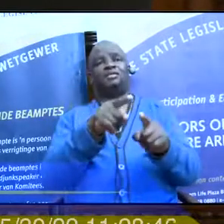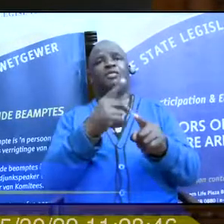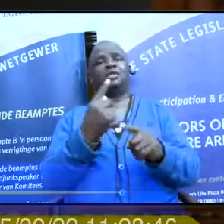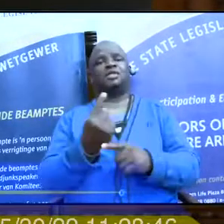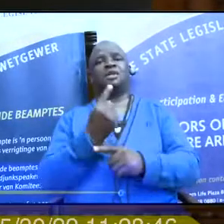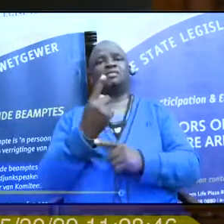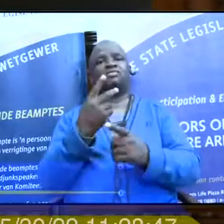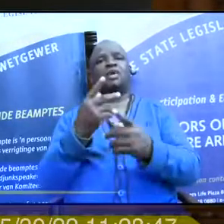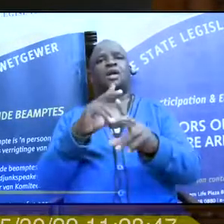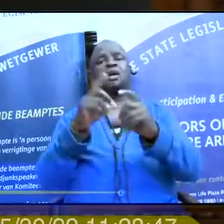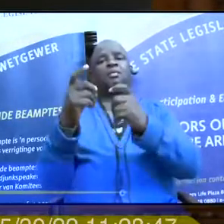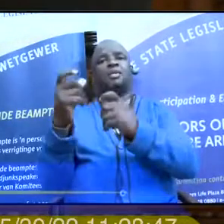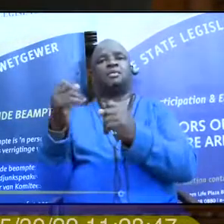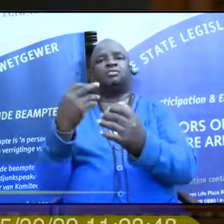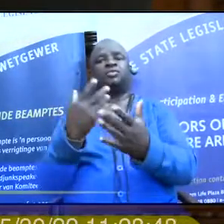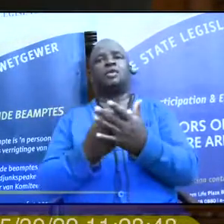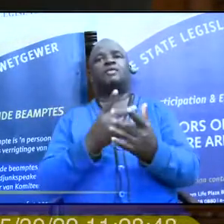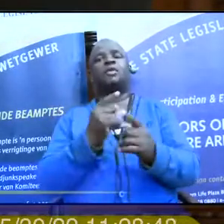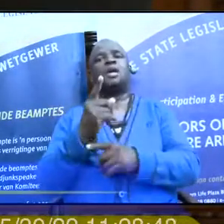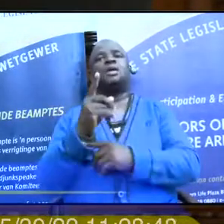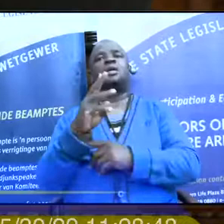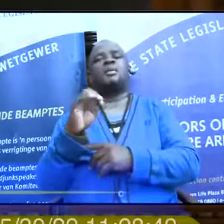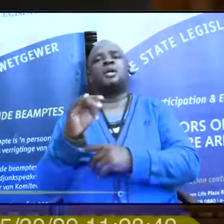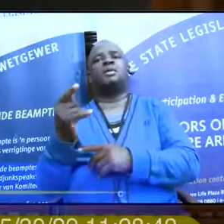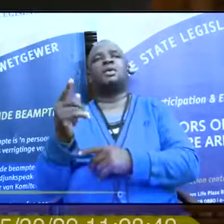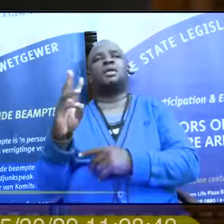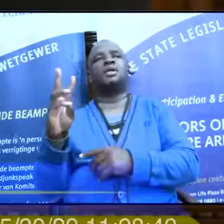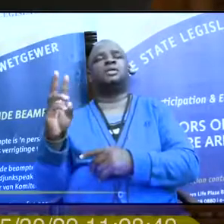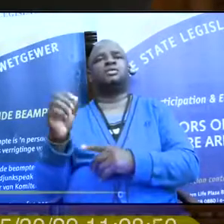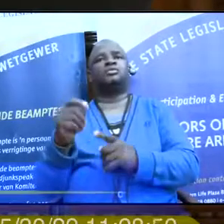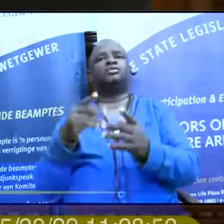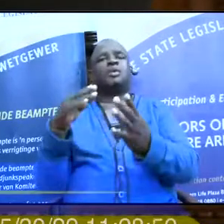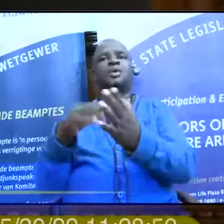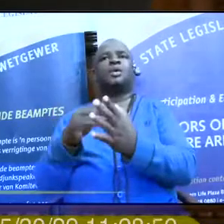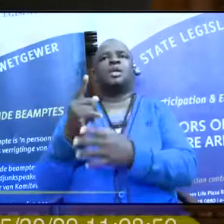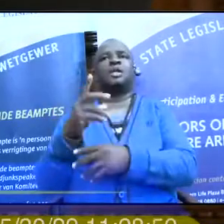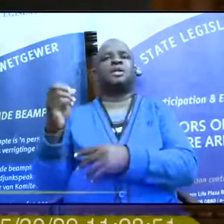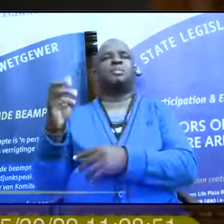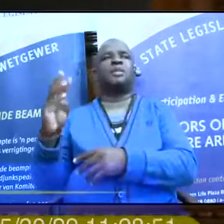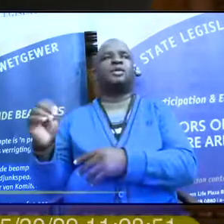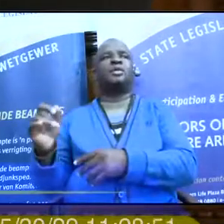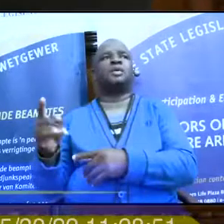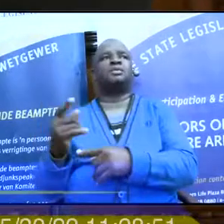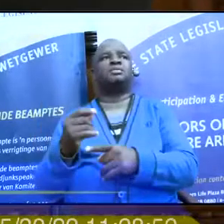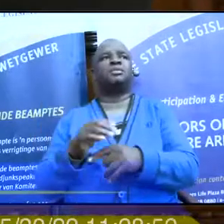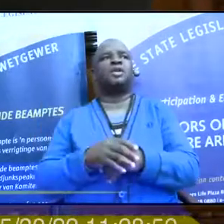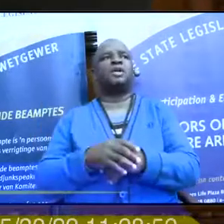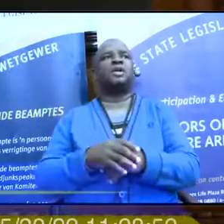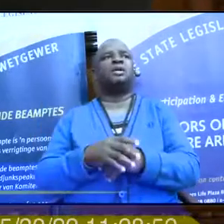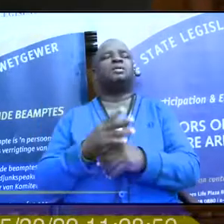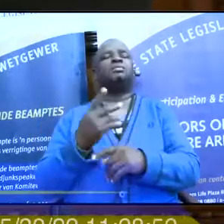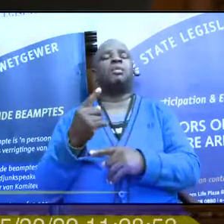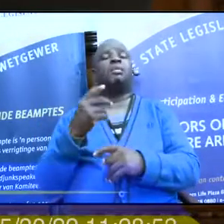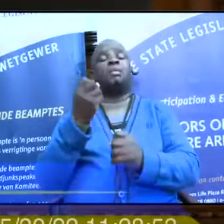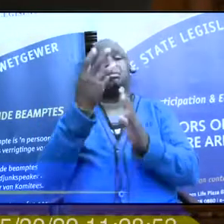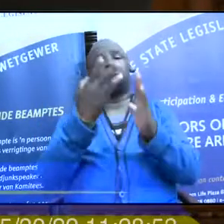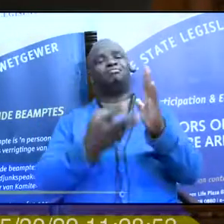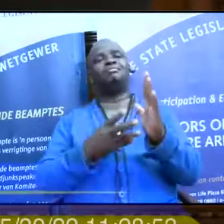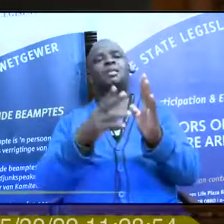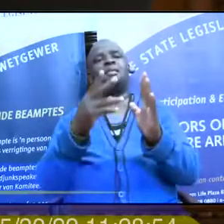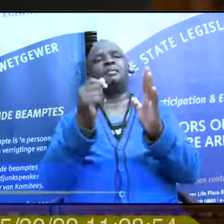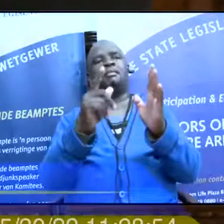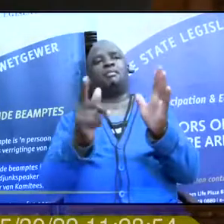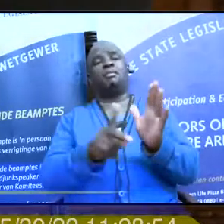generation from one megawatt to 100 megawatts solely to expand the capacity of energy generation all of those policy